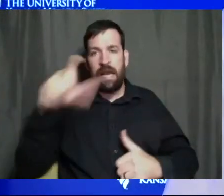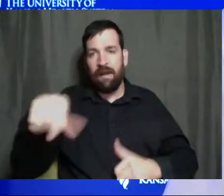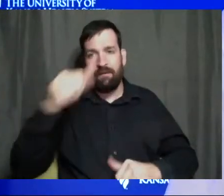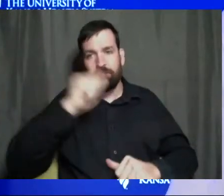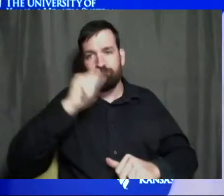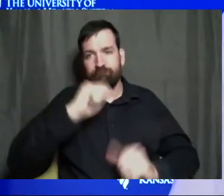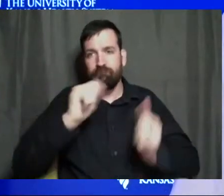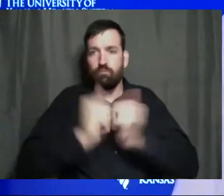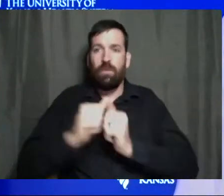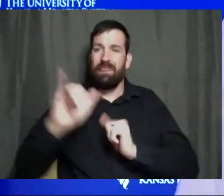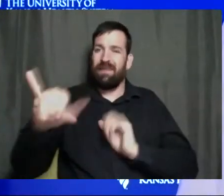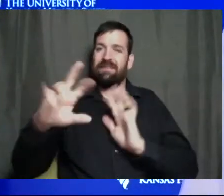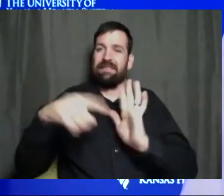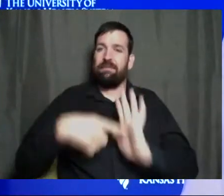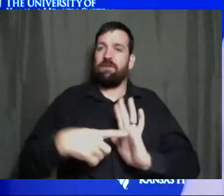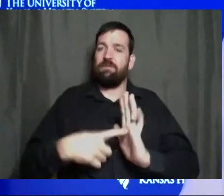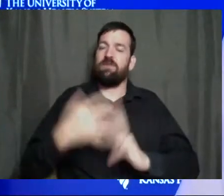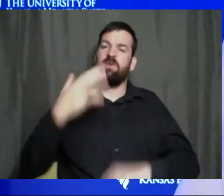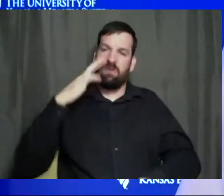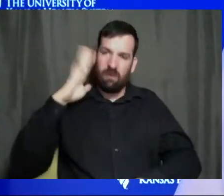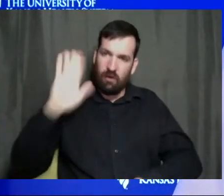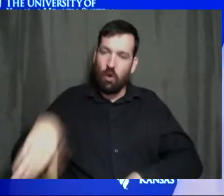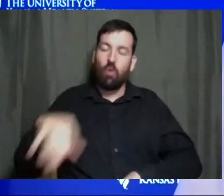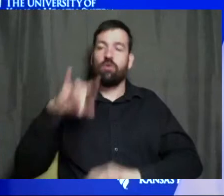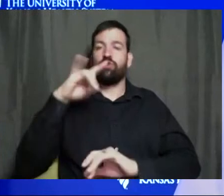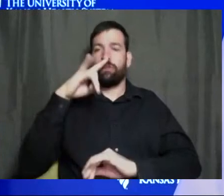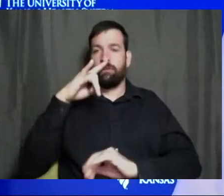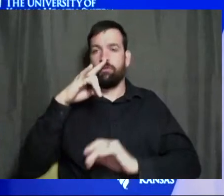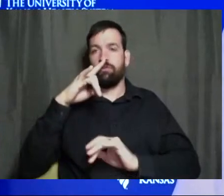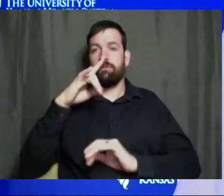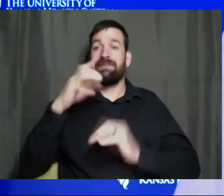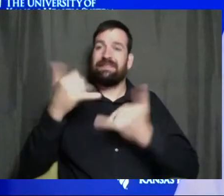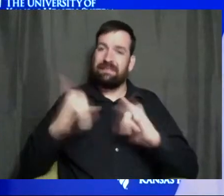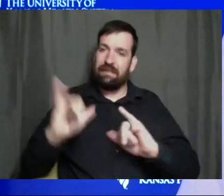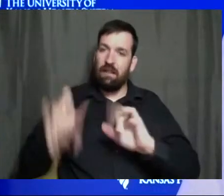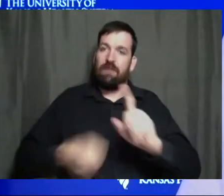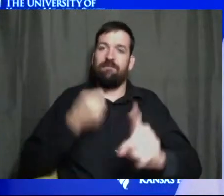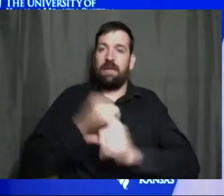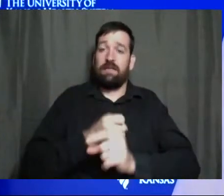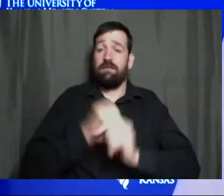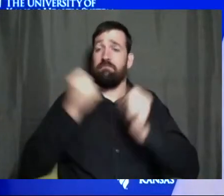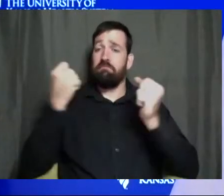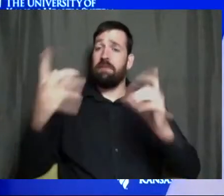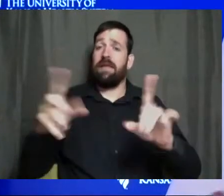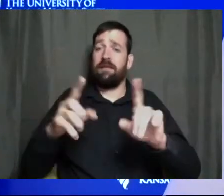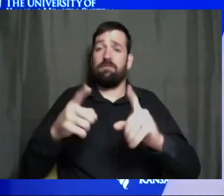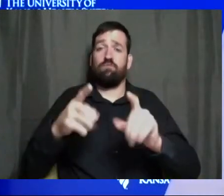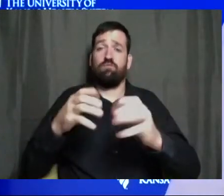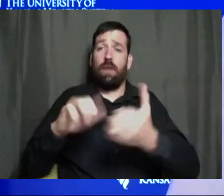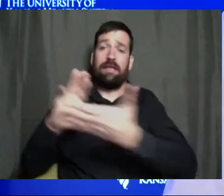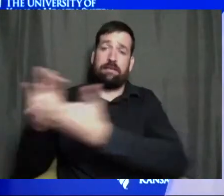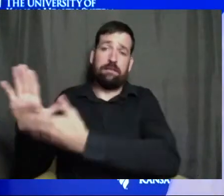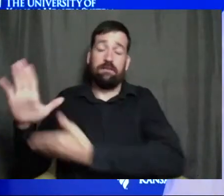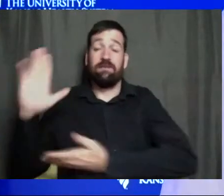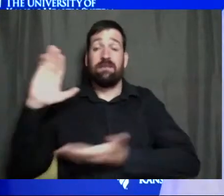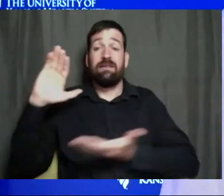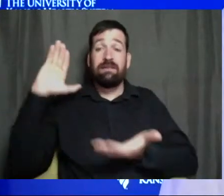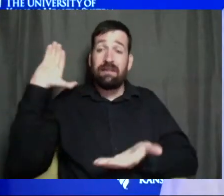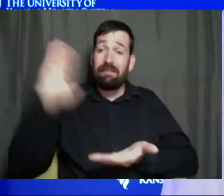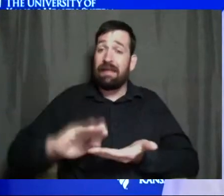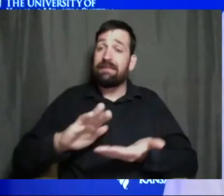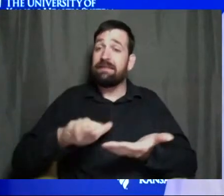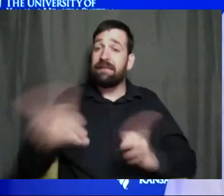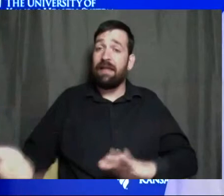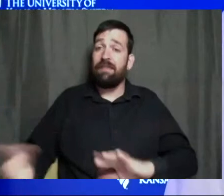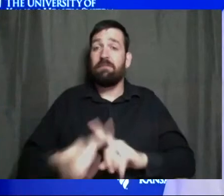symptoms. So we know that children are still affected in many ways. Death, not as much as adults, but they can be affected